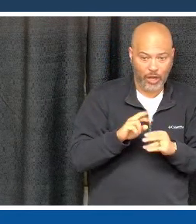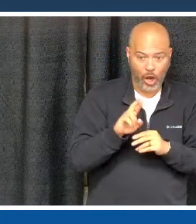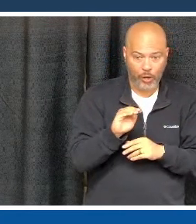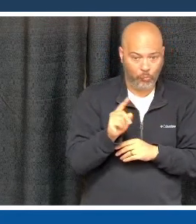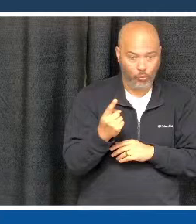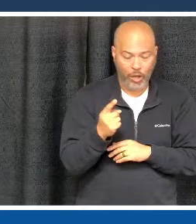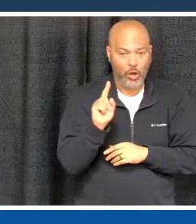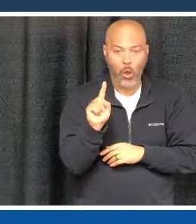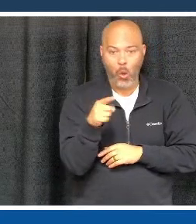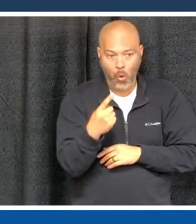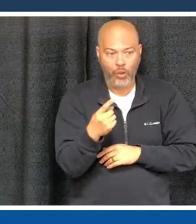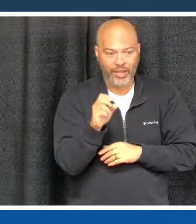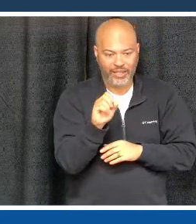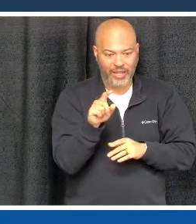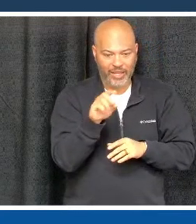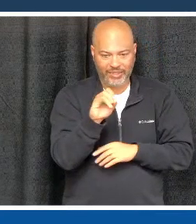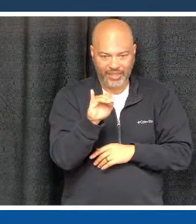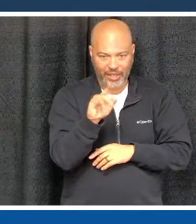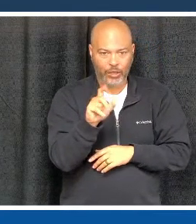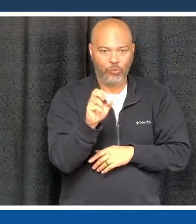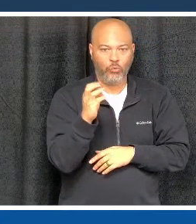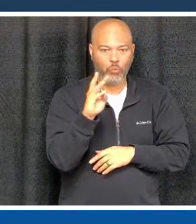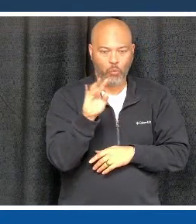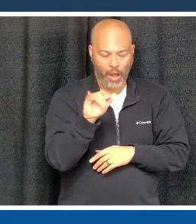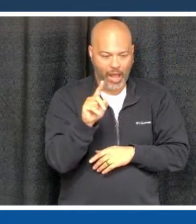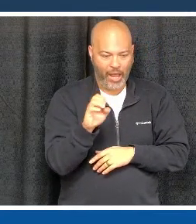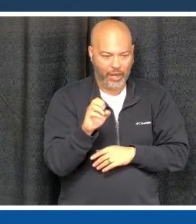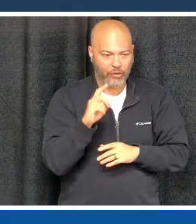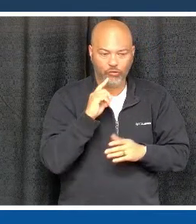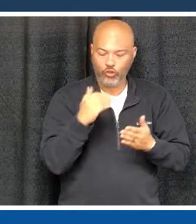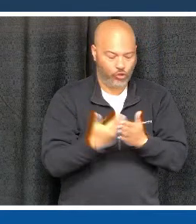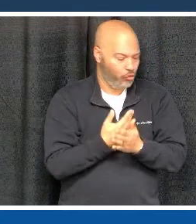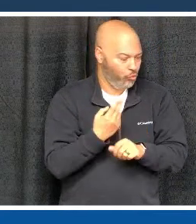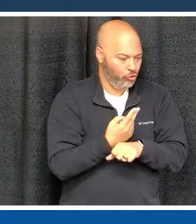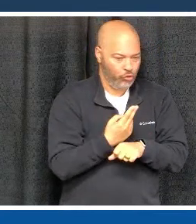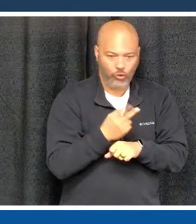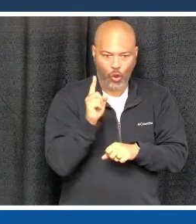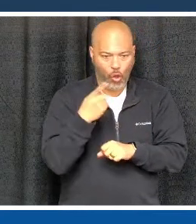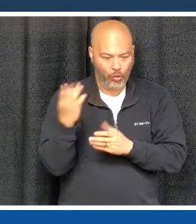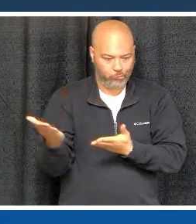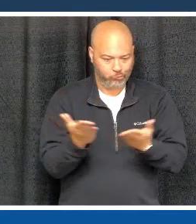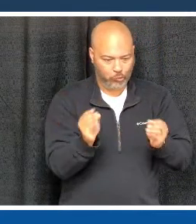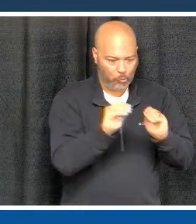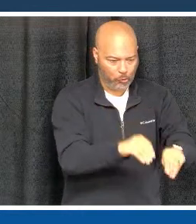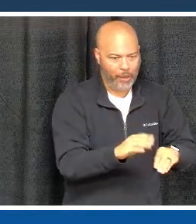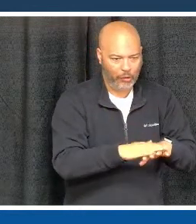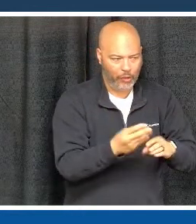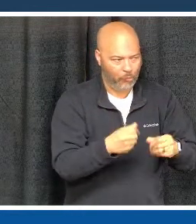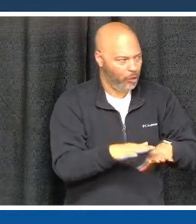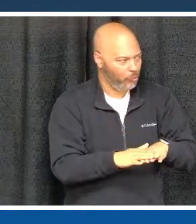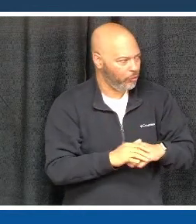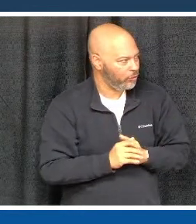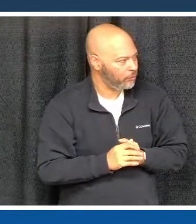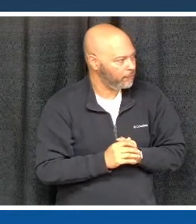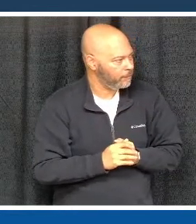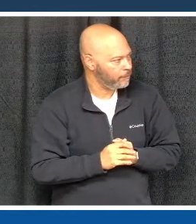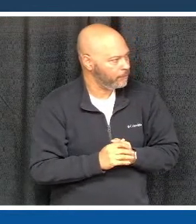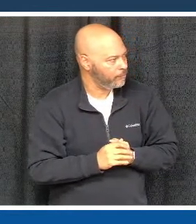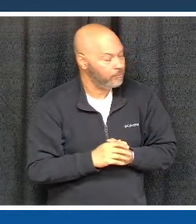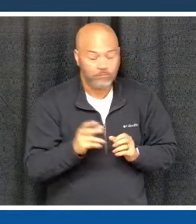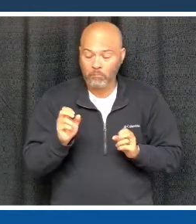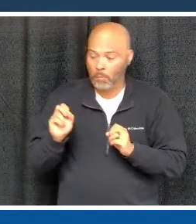RM1, only a single wide mobile home, whether new or used, could be brought back onto the property.